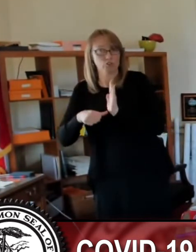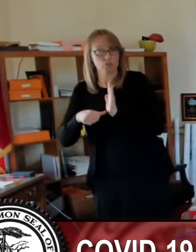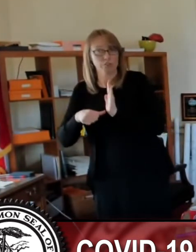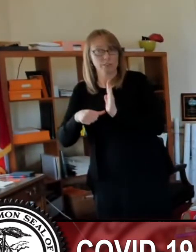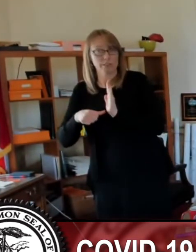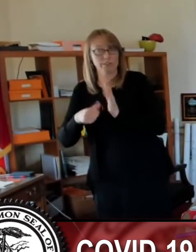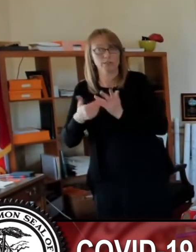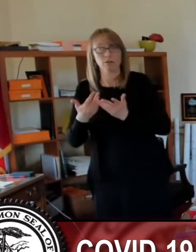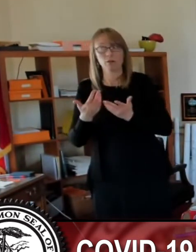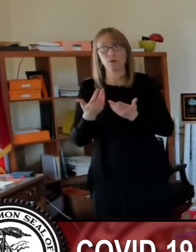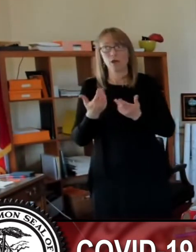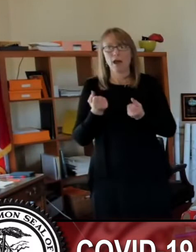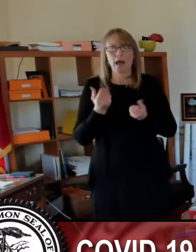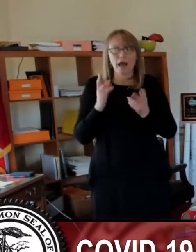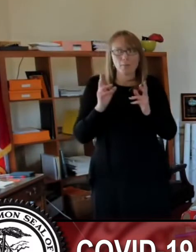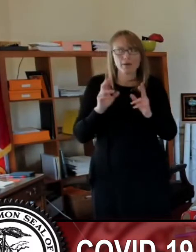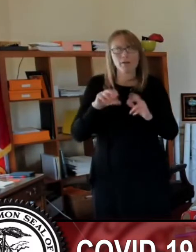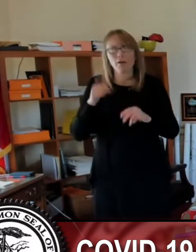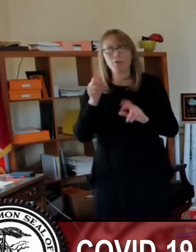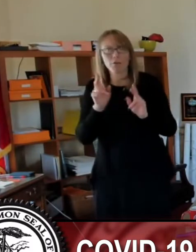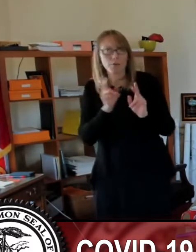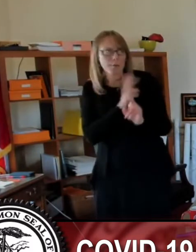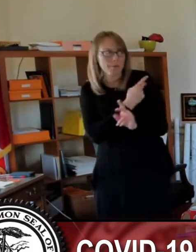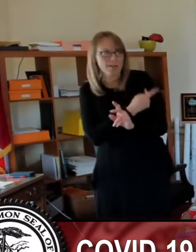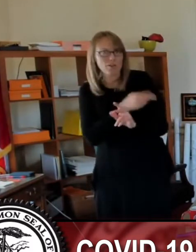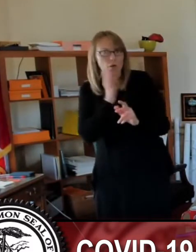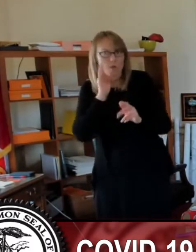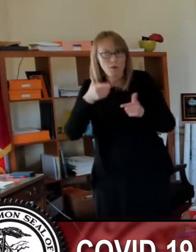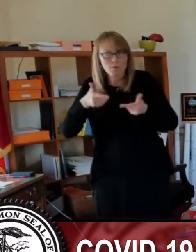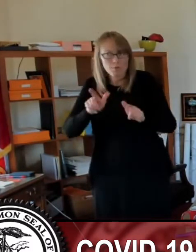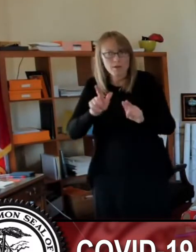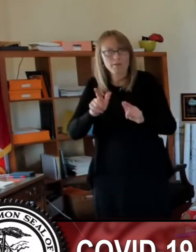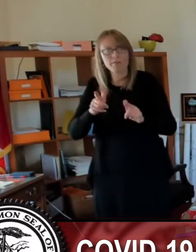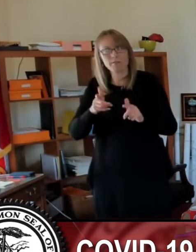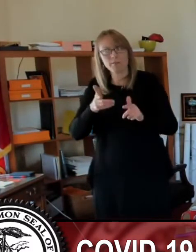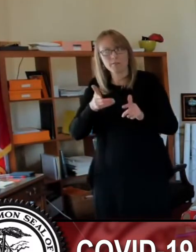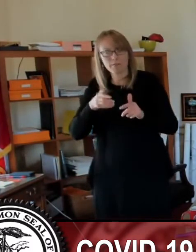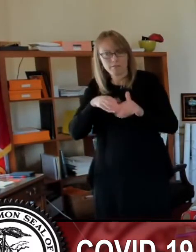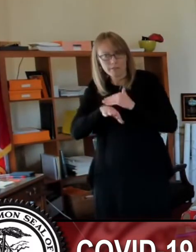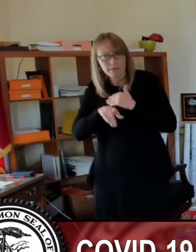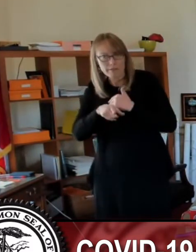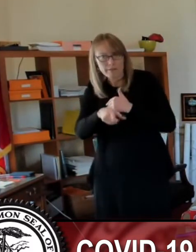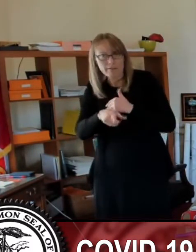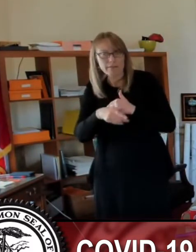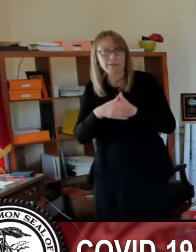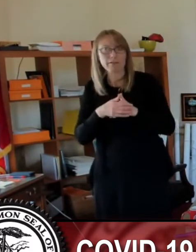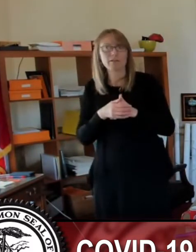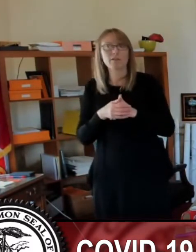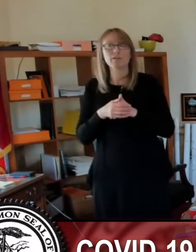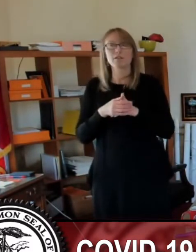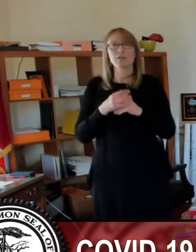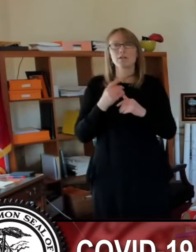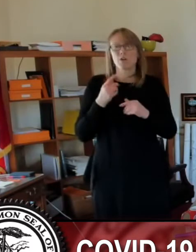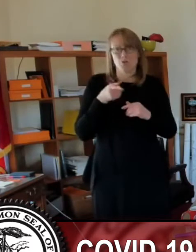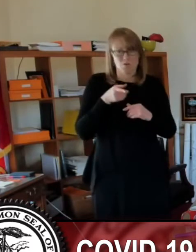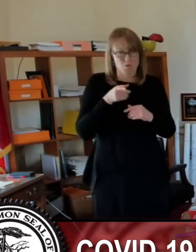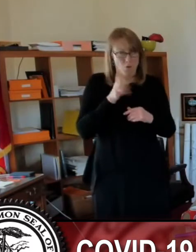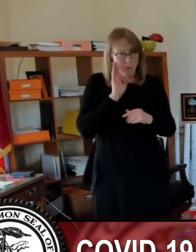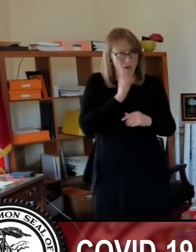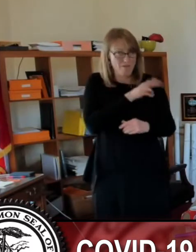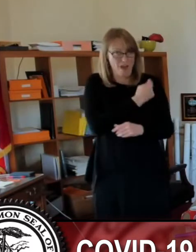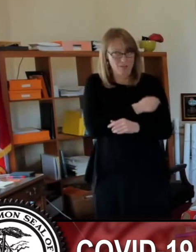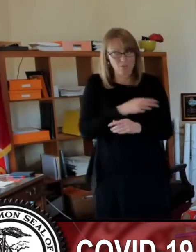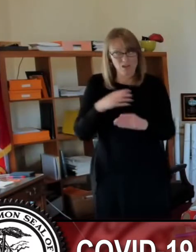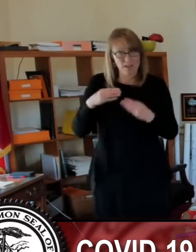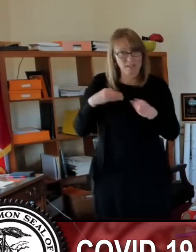careful or limited about any transfers that they might take. So all of those things are